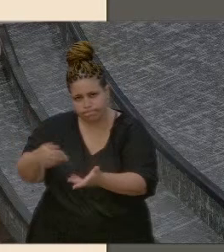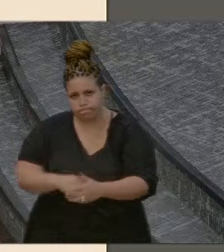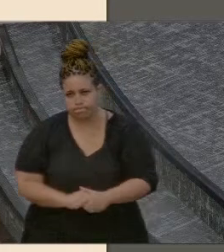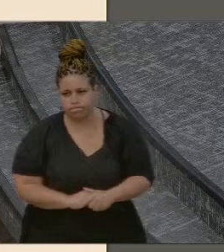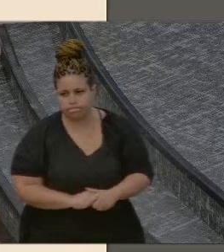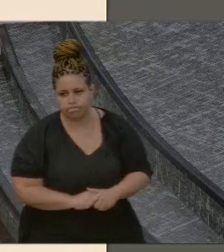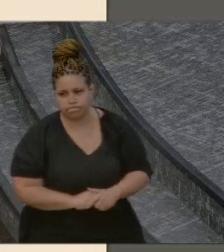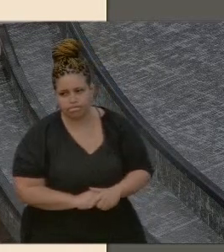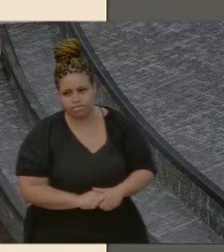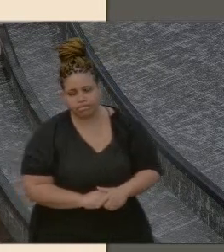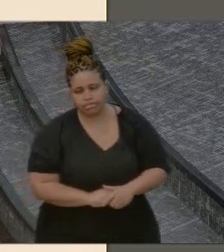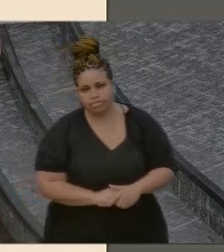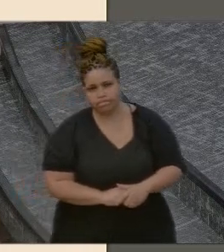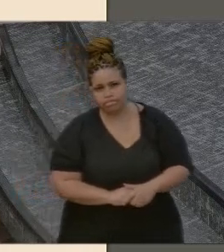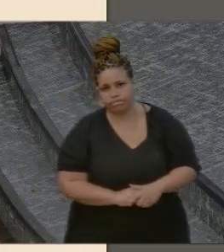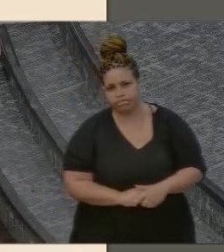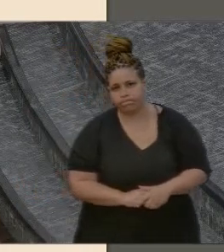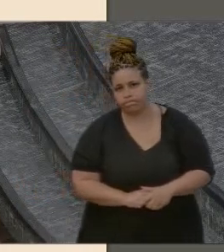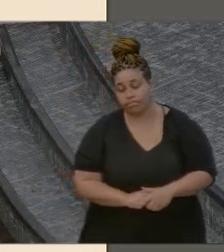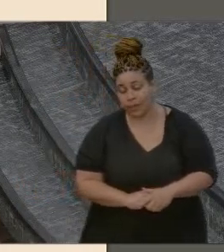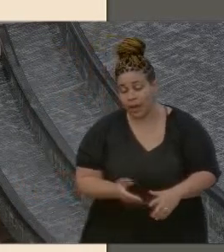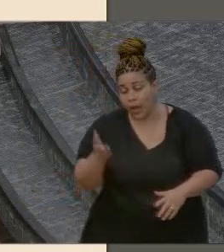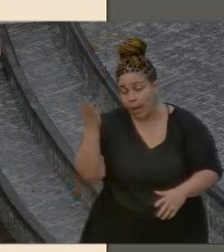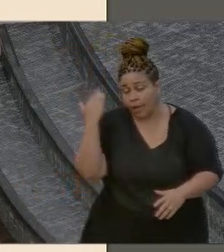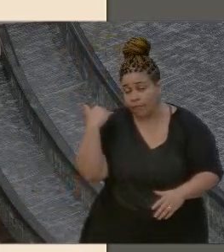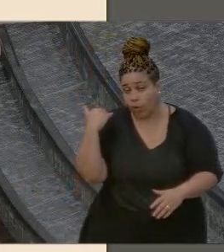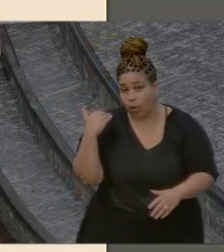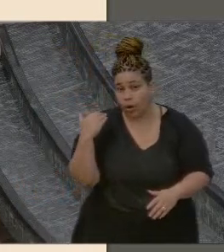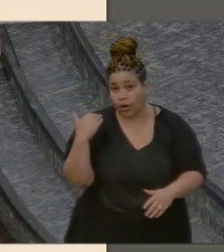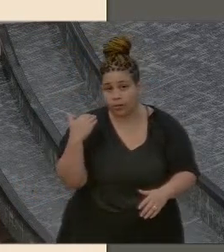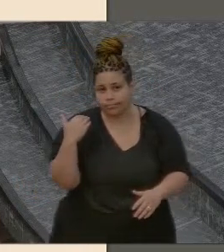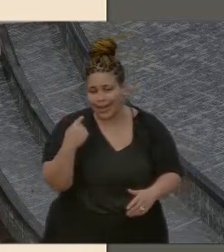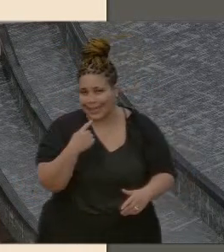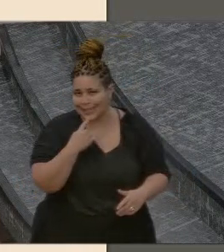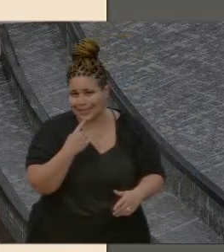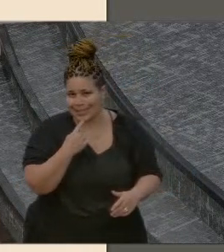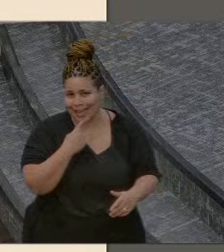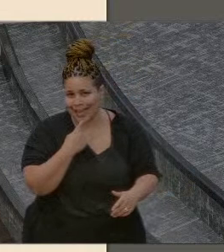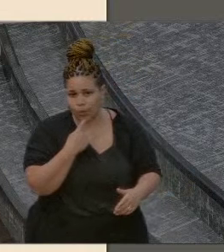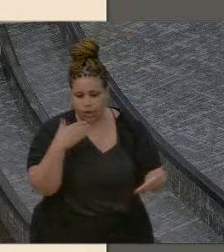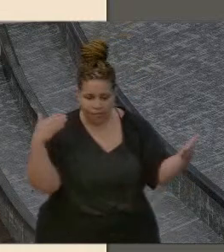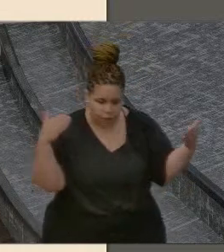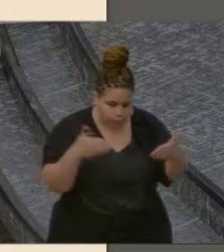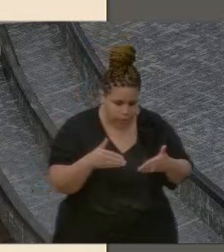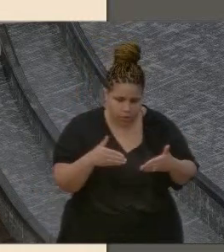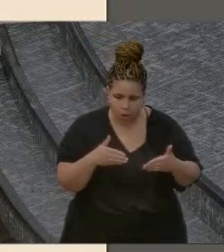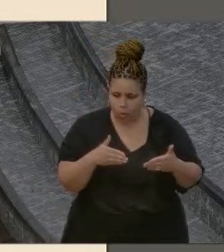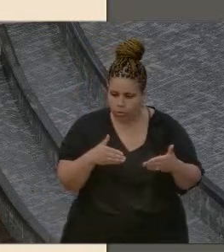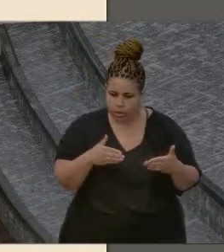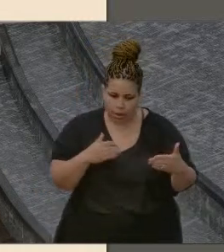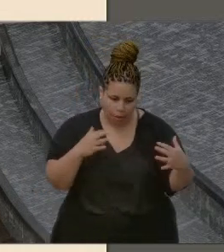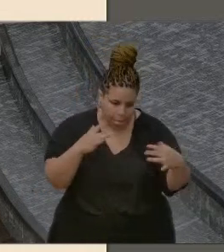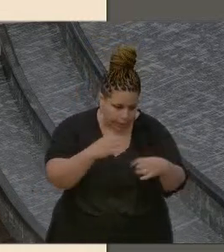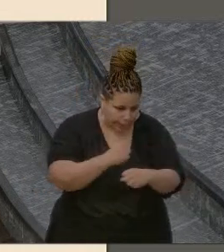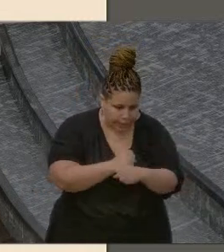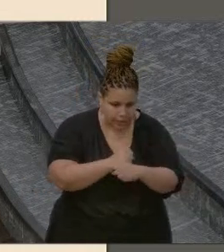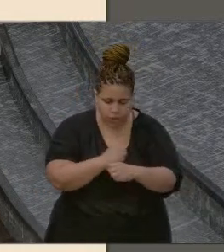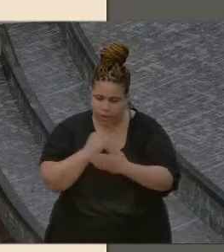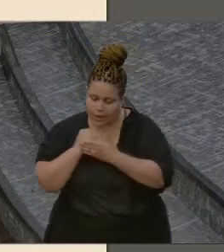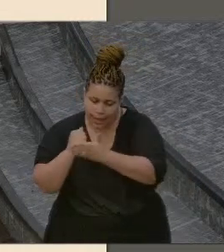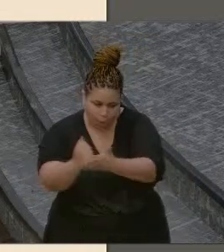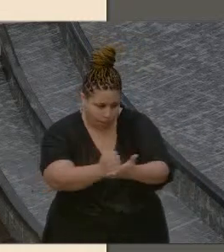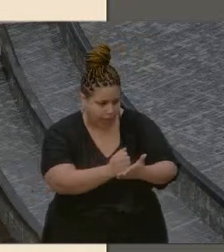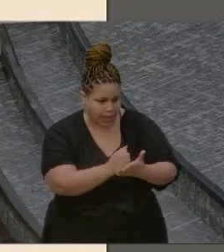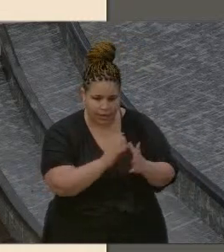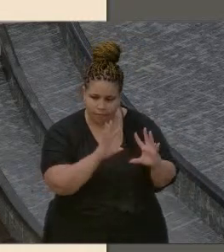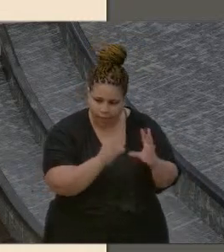So as I mentioned before, we want to focus more on engaging our families and students as we move forward in